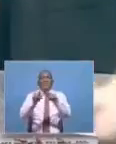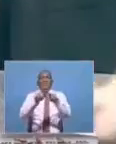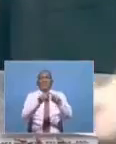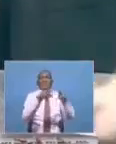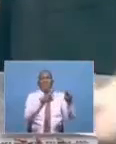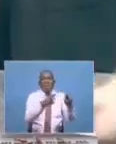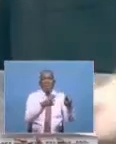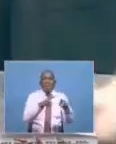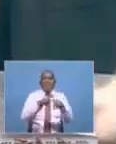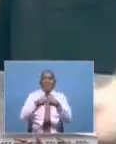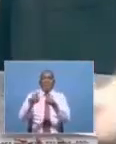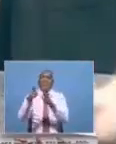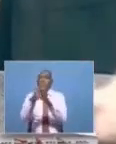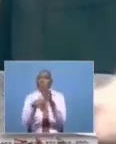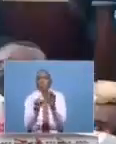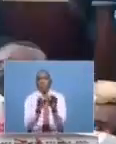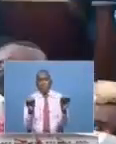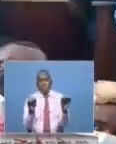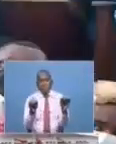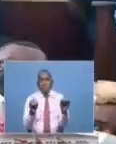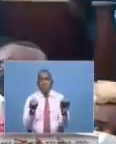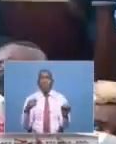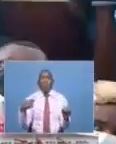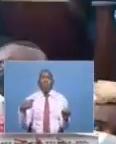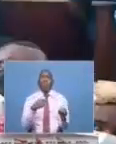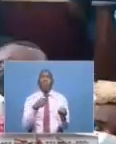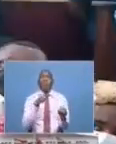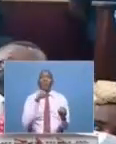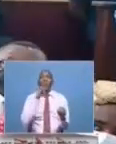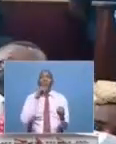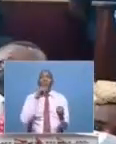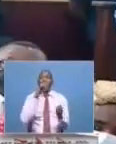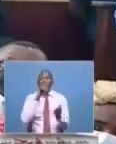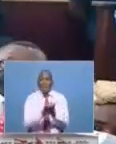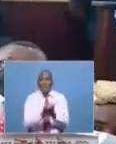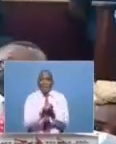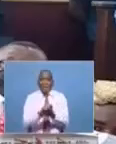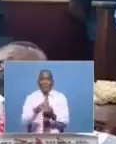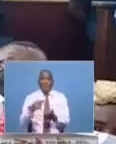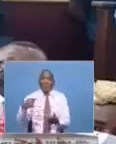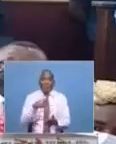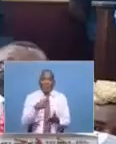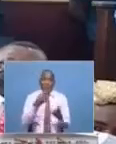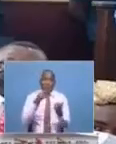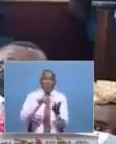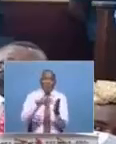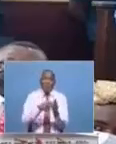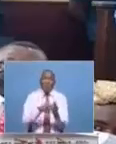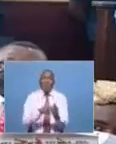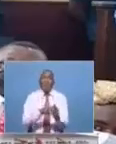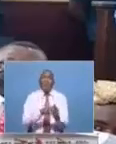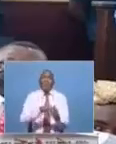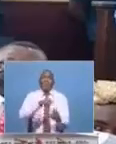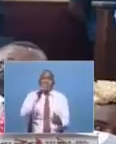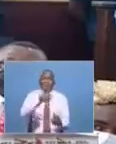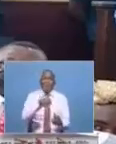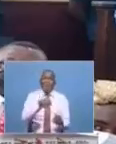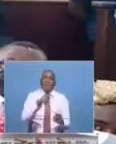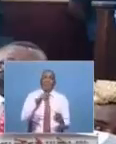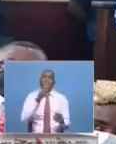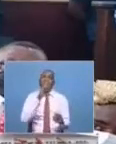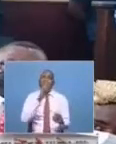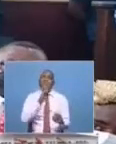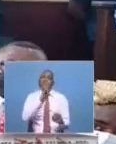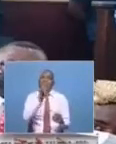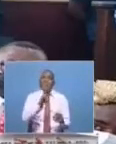or different laws. We are certainly not saying that. In fact, what we are saying is that they should be subjected to the same